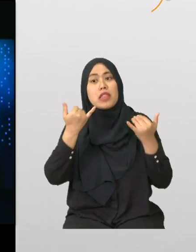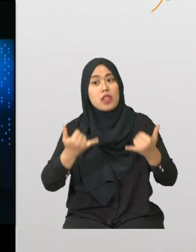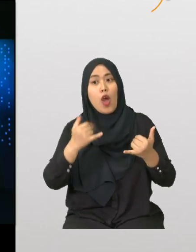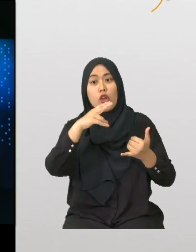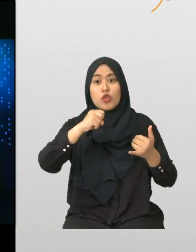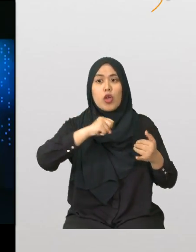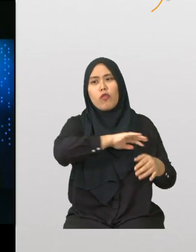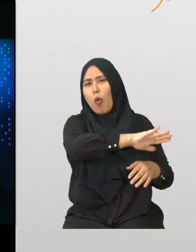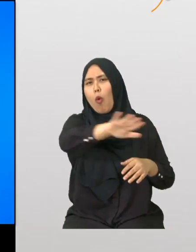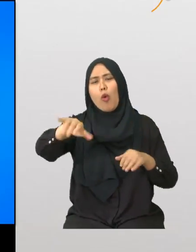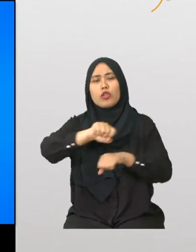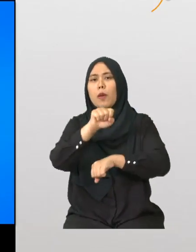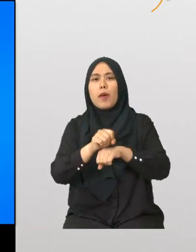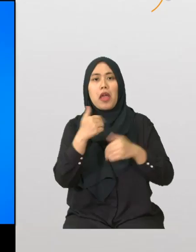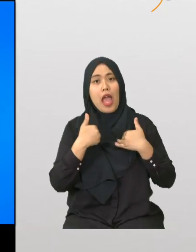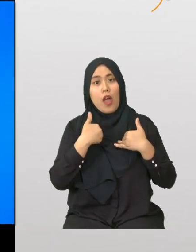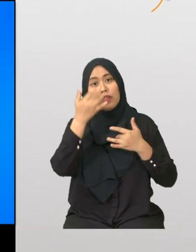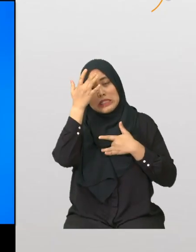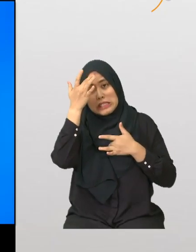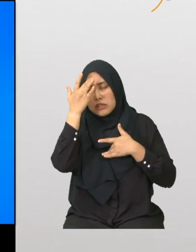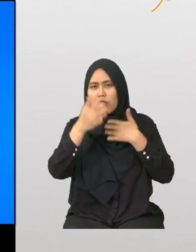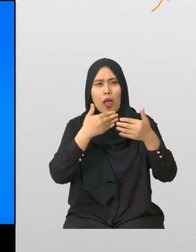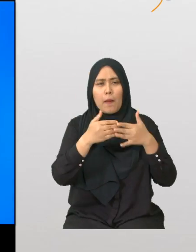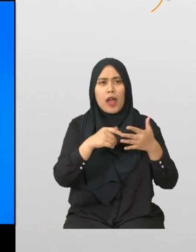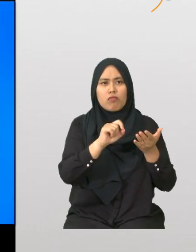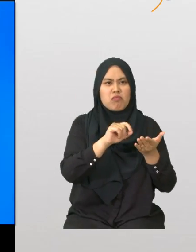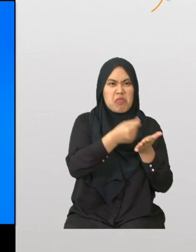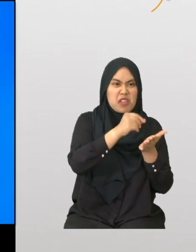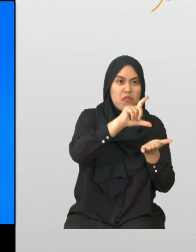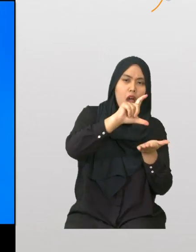all Singaporeans with chronic conditions regardless of income.